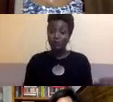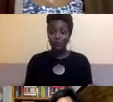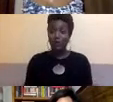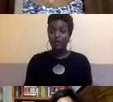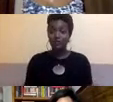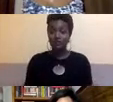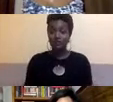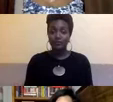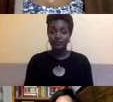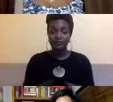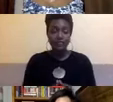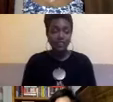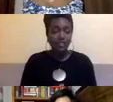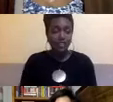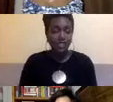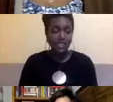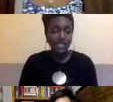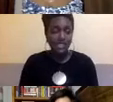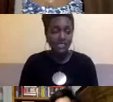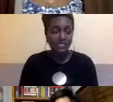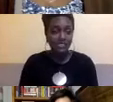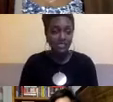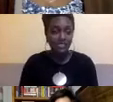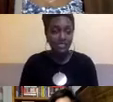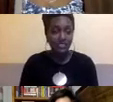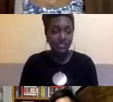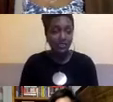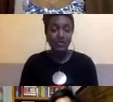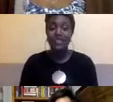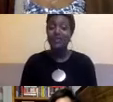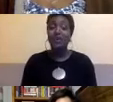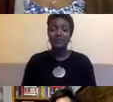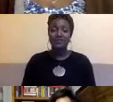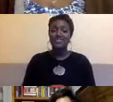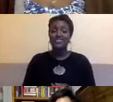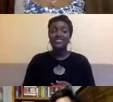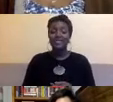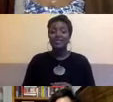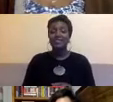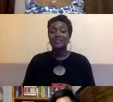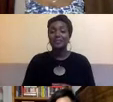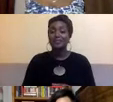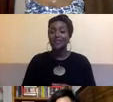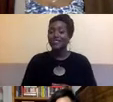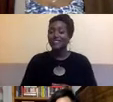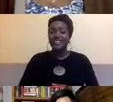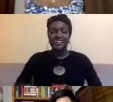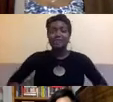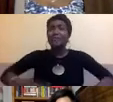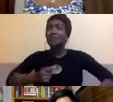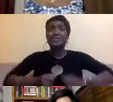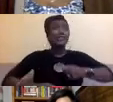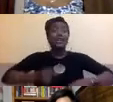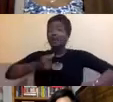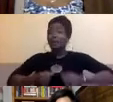but also with pride. The next thing. We can't always be articulate. We can speak in drafts,